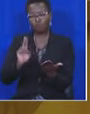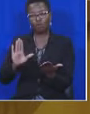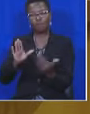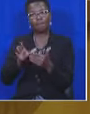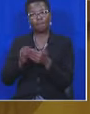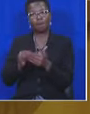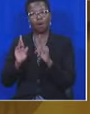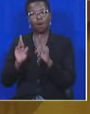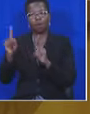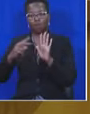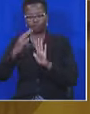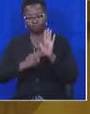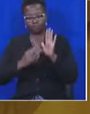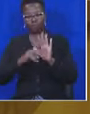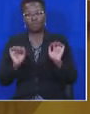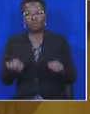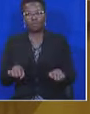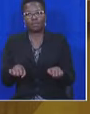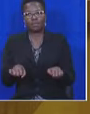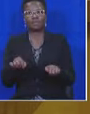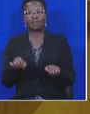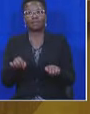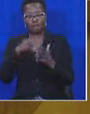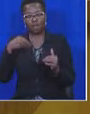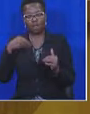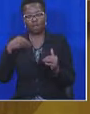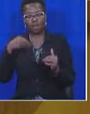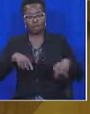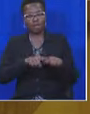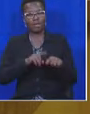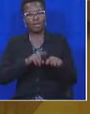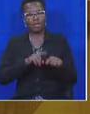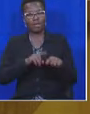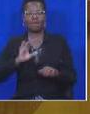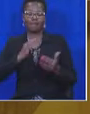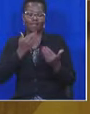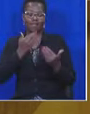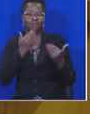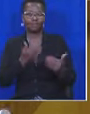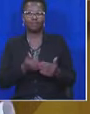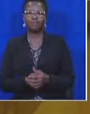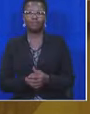we hope this time you look into it and learn from us, like you always do. Thank you very much.